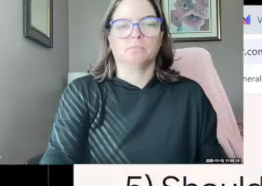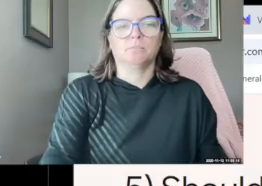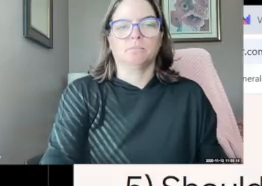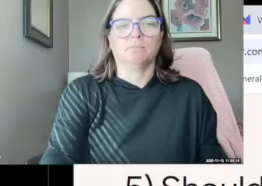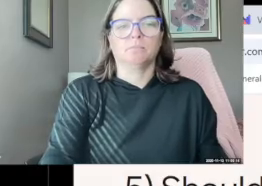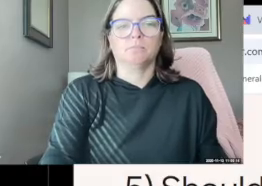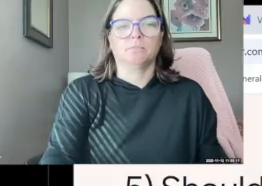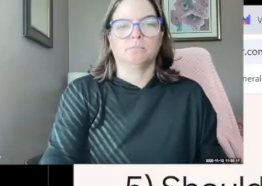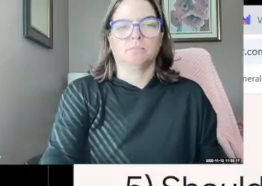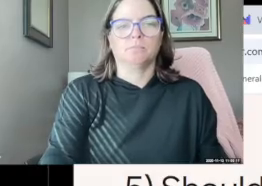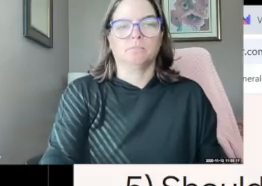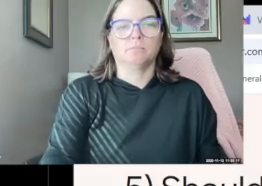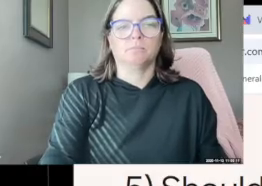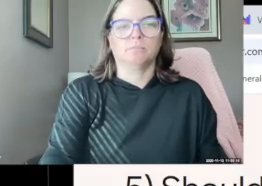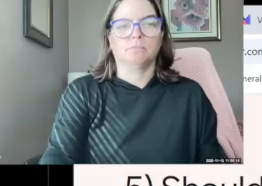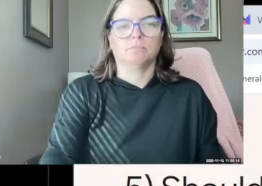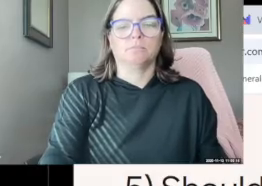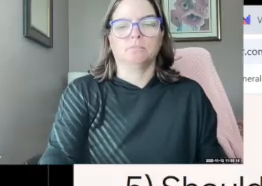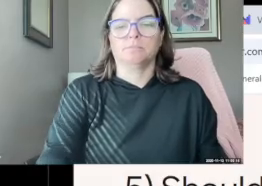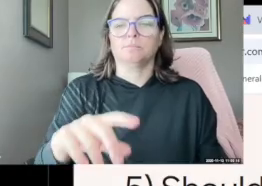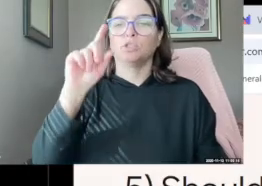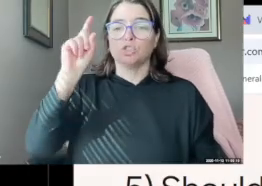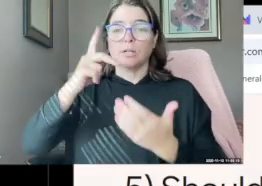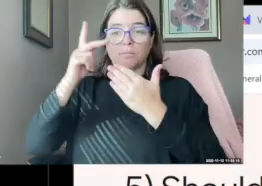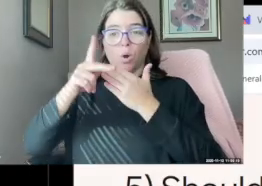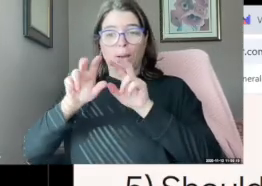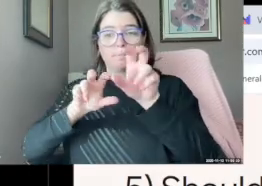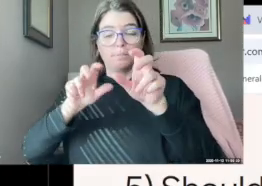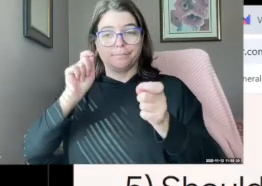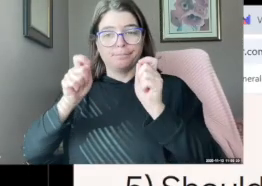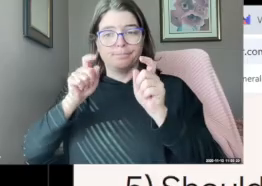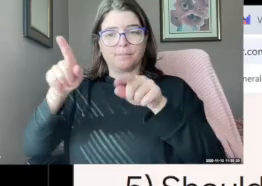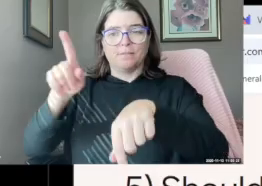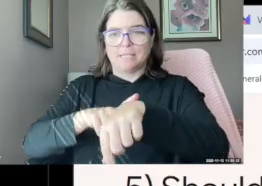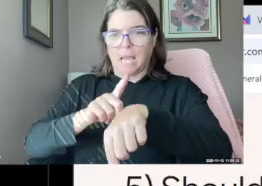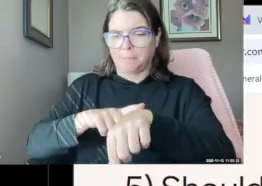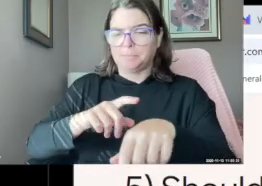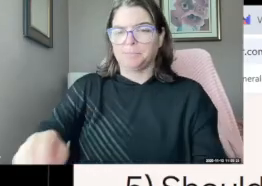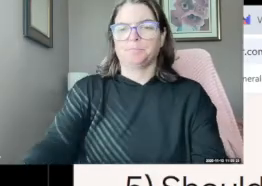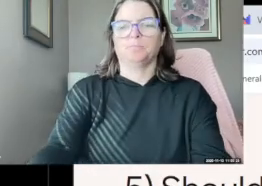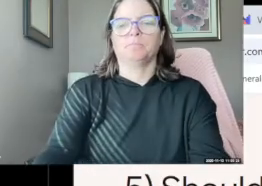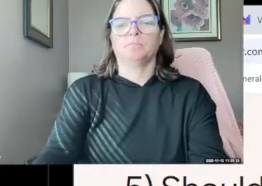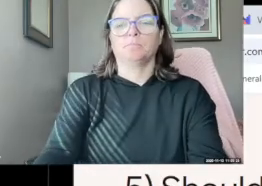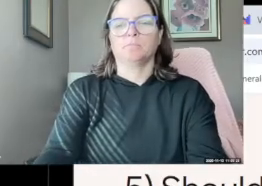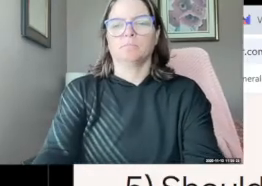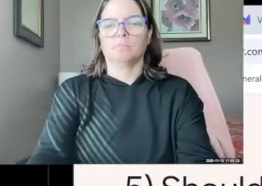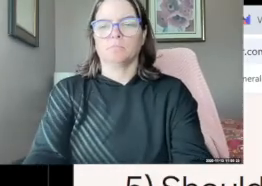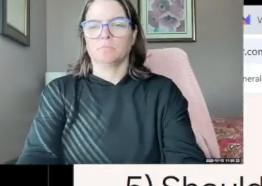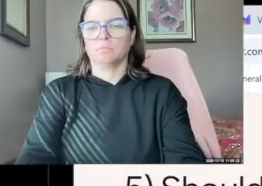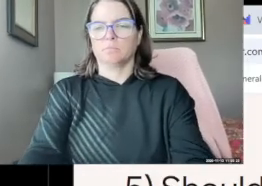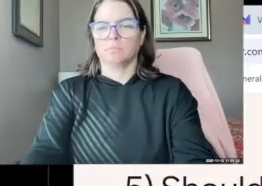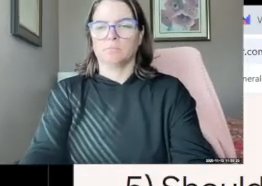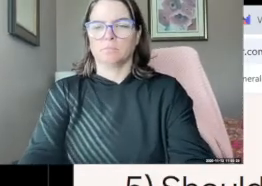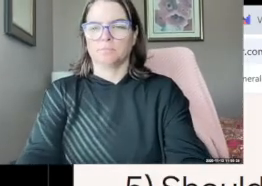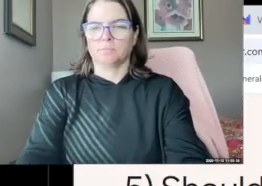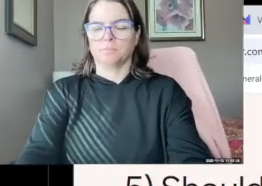other folks that do have their hands raised online, so we can get to you if you haven't had a chance to make a comment. Okay. Should program funding